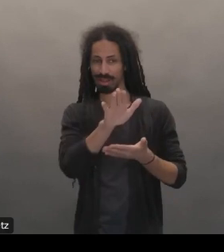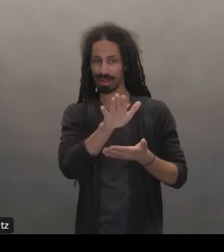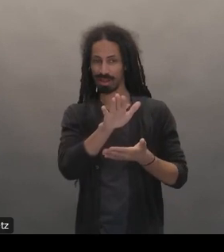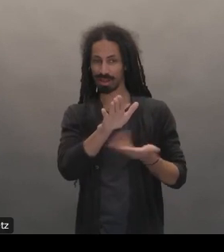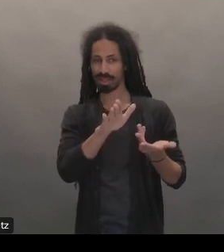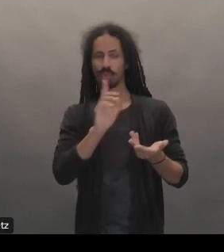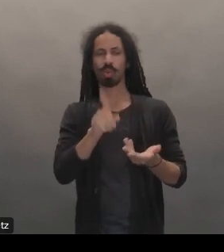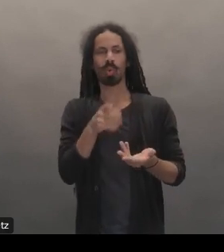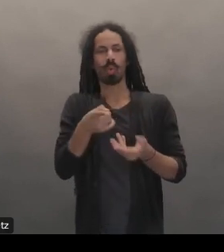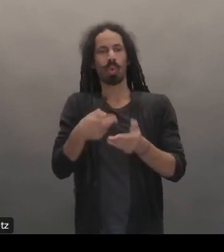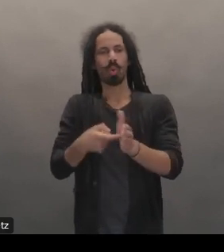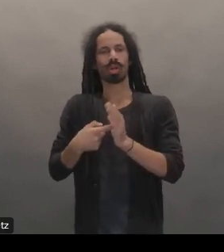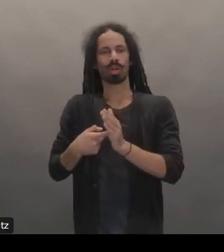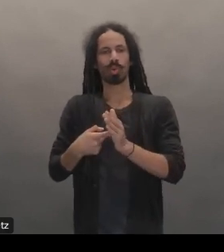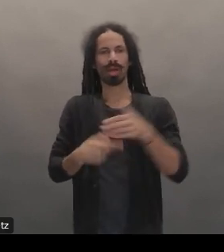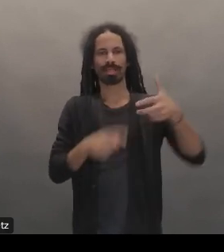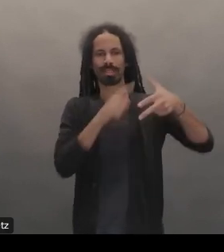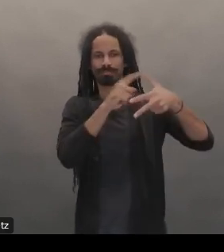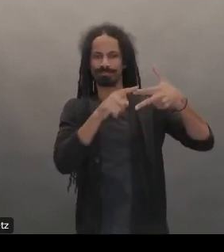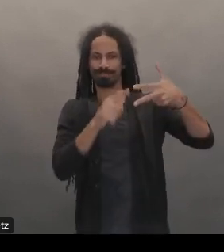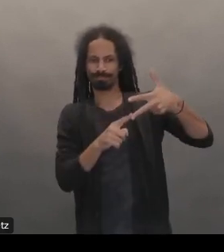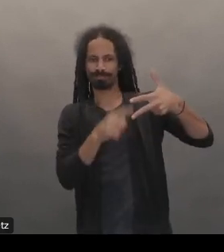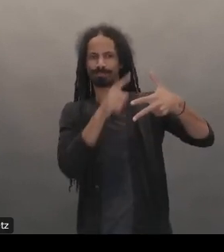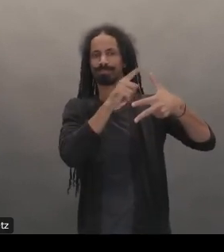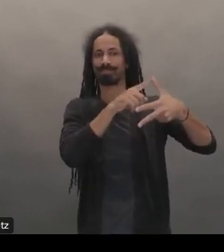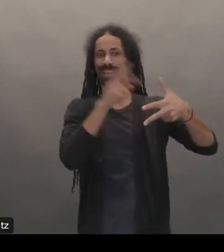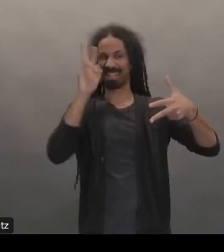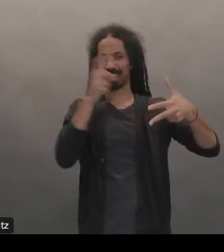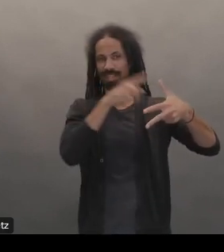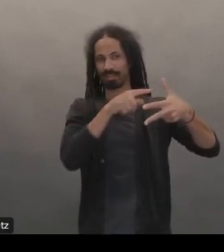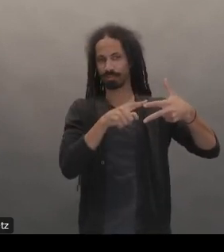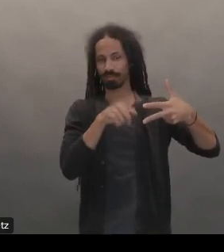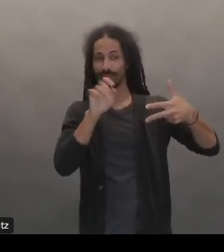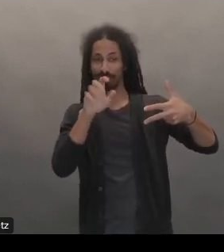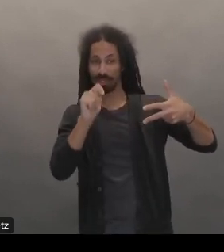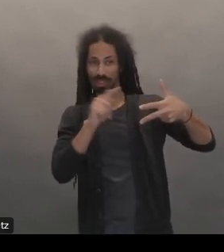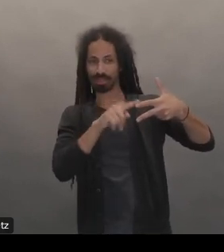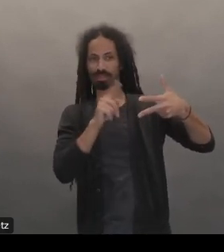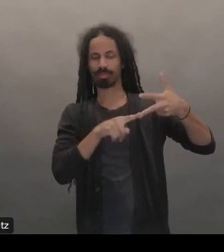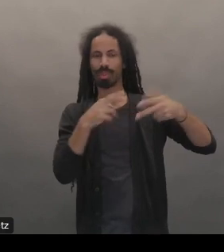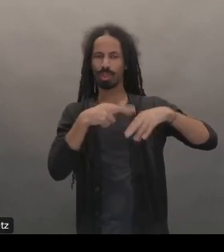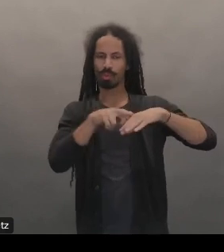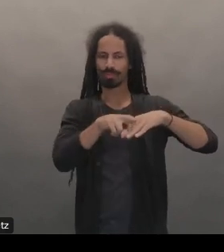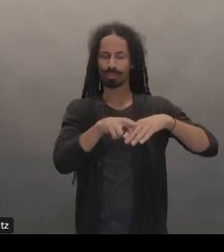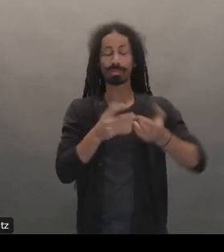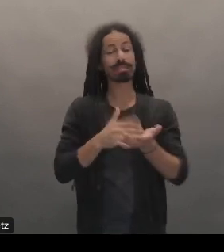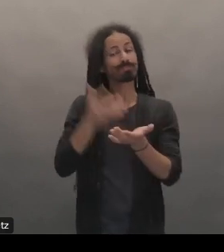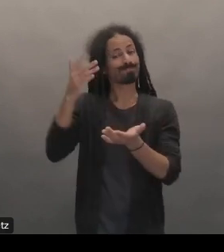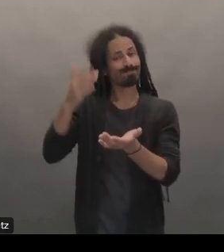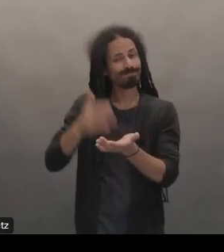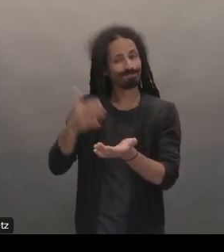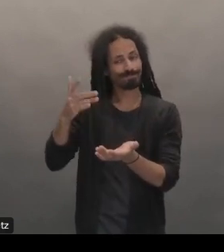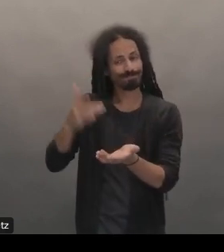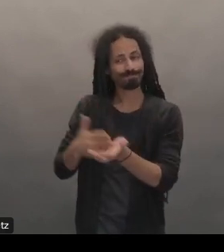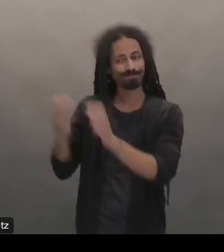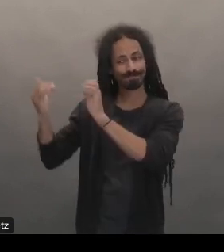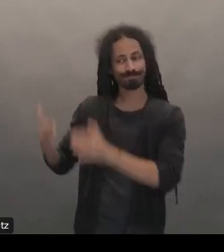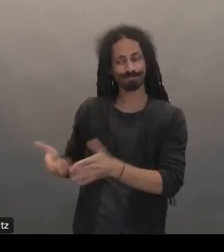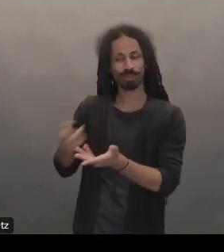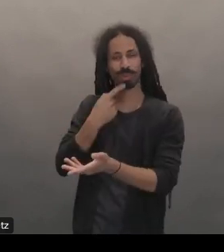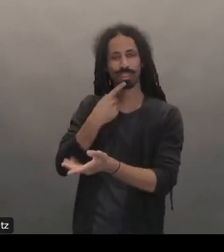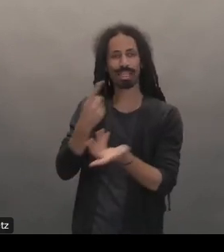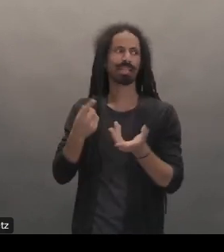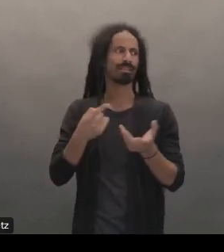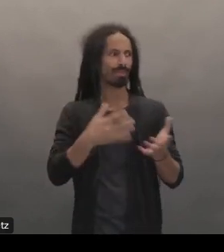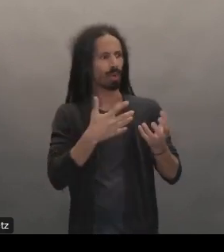and the references. That's most. But you may get in a situation where an instructor requires additional pieces such as footnotes,